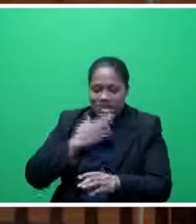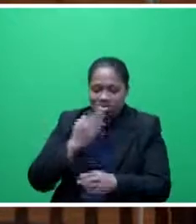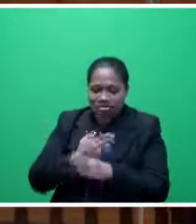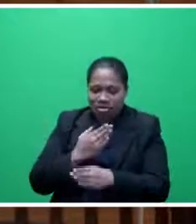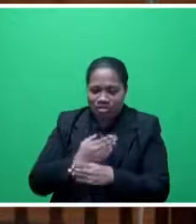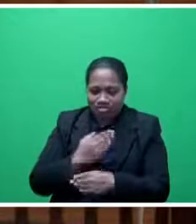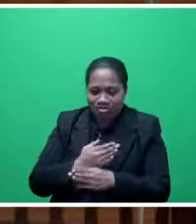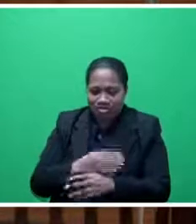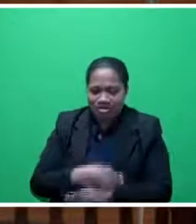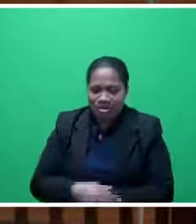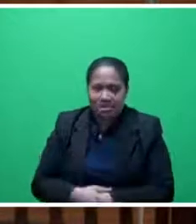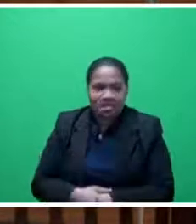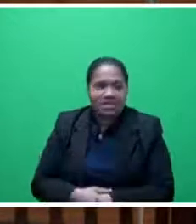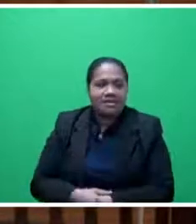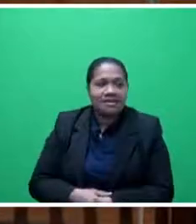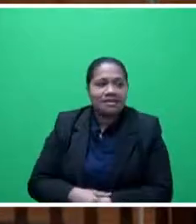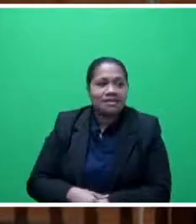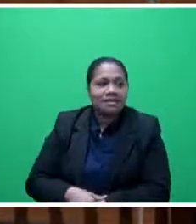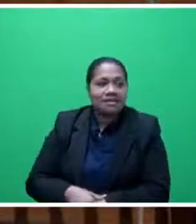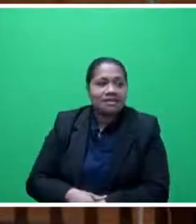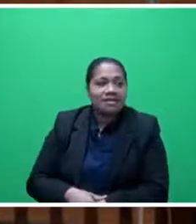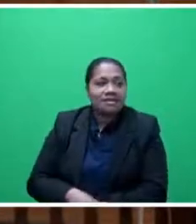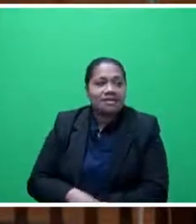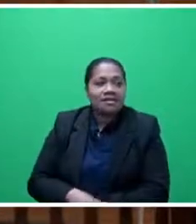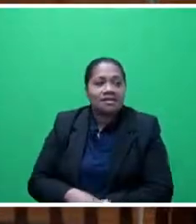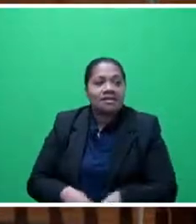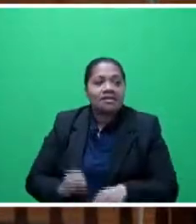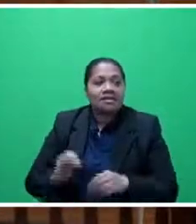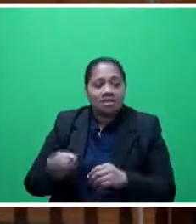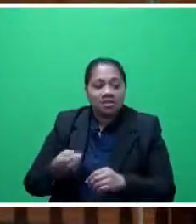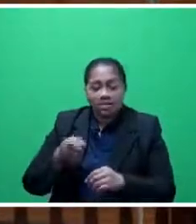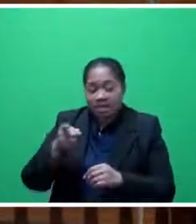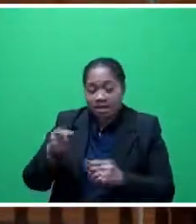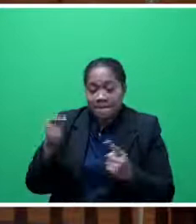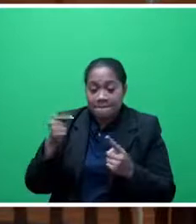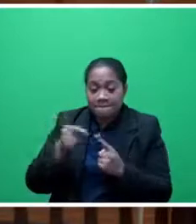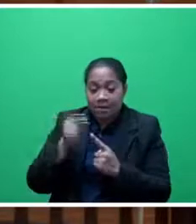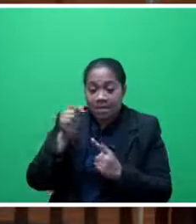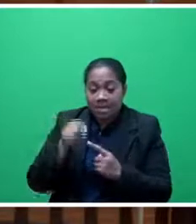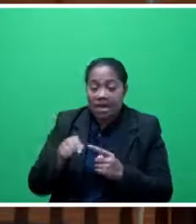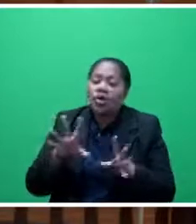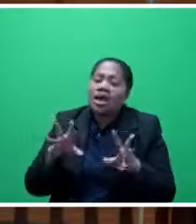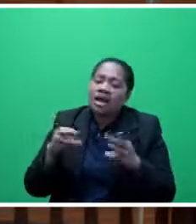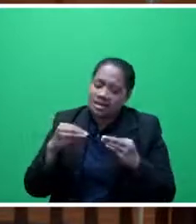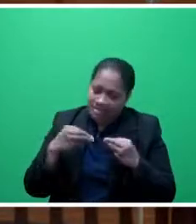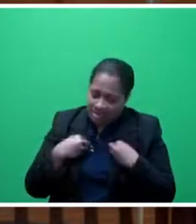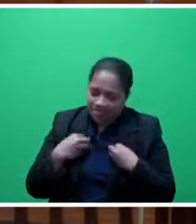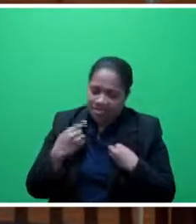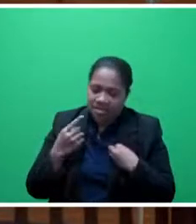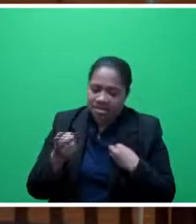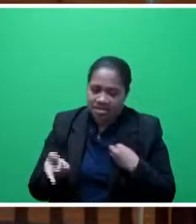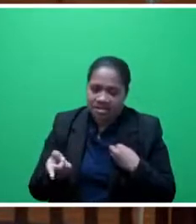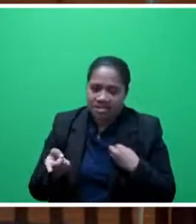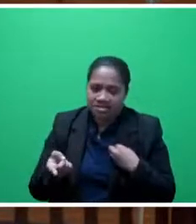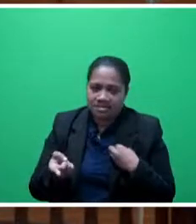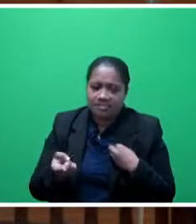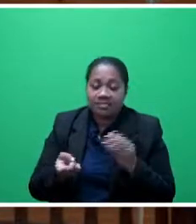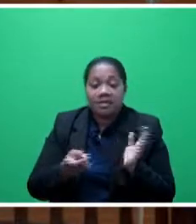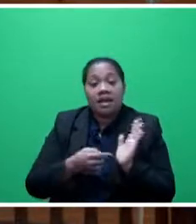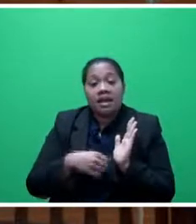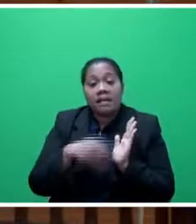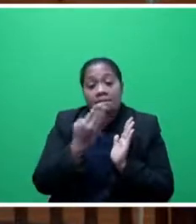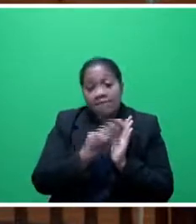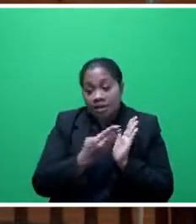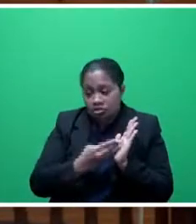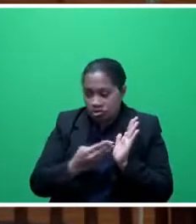have to earn my keep. So the whole point there, Honorable Speaker, accepting that the budget has been